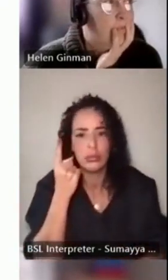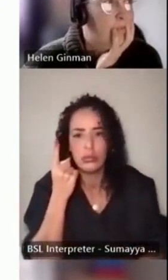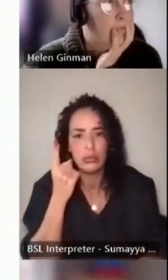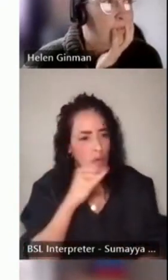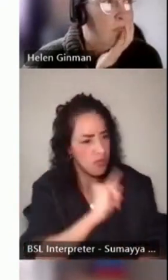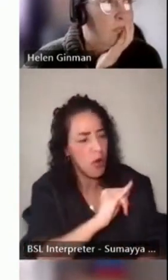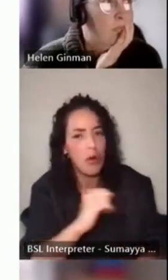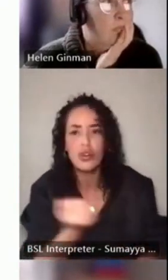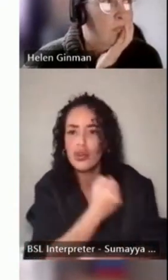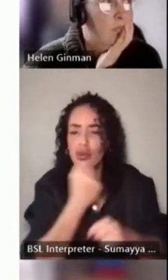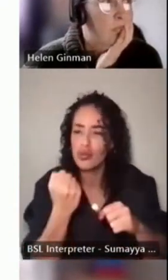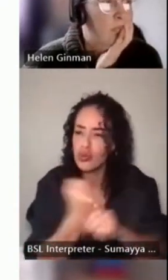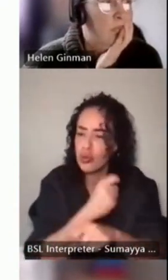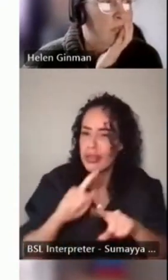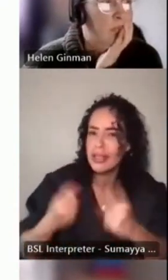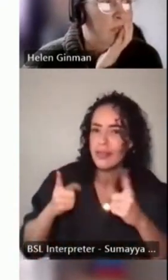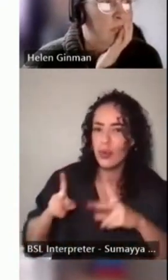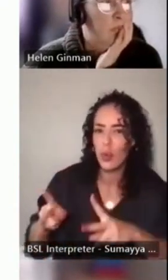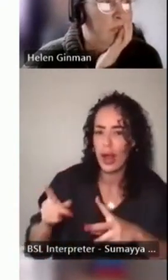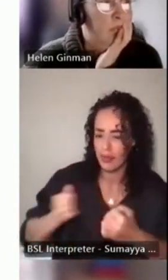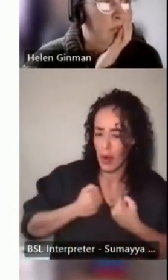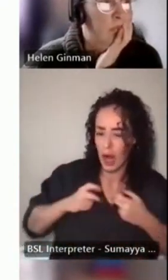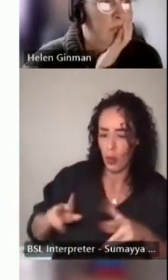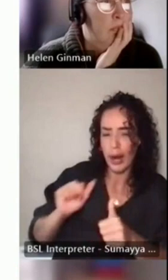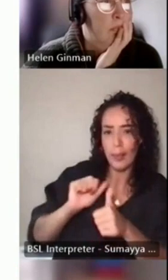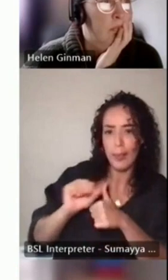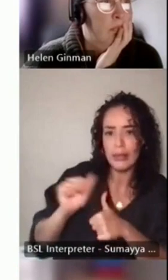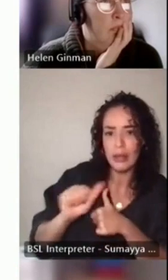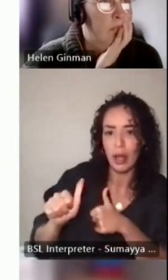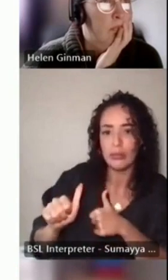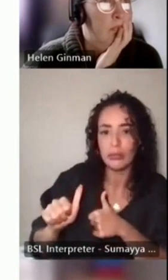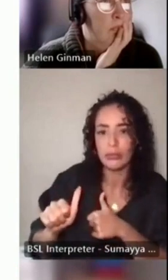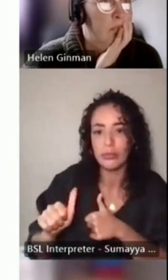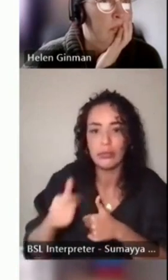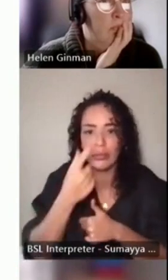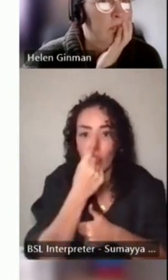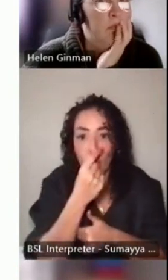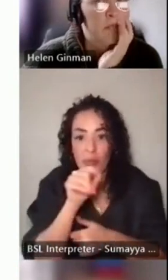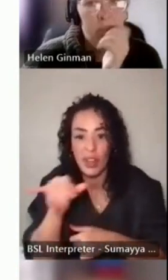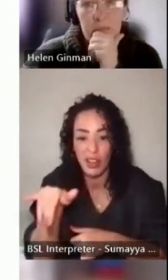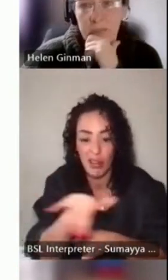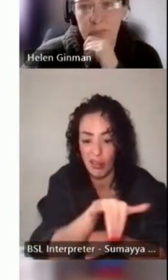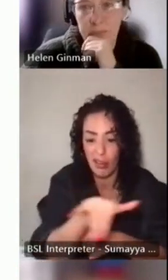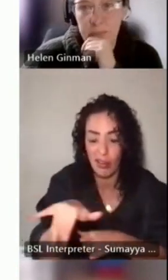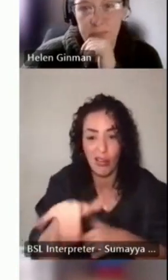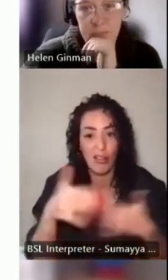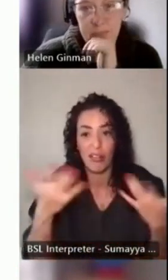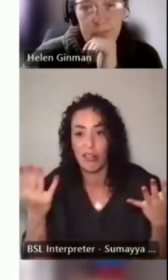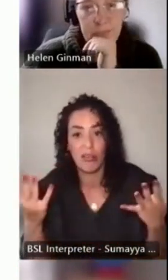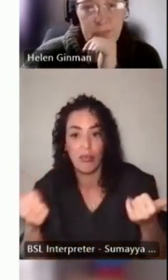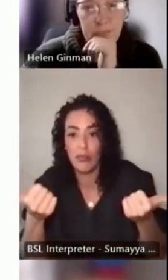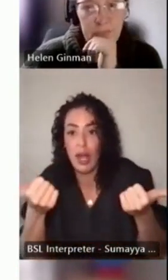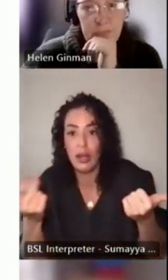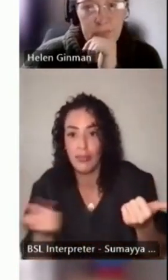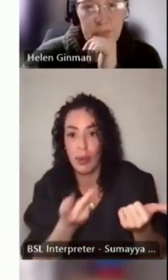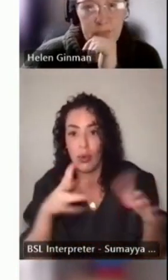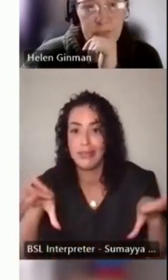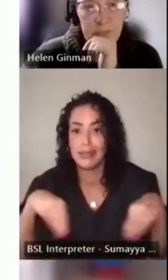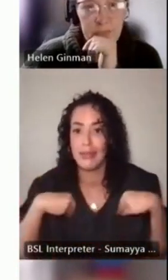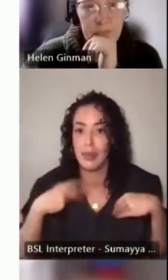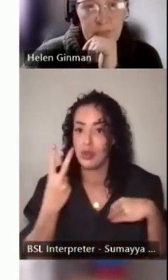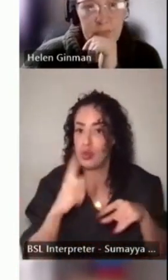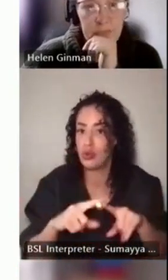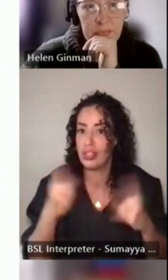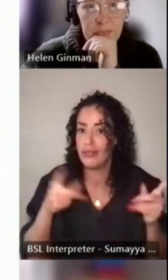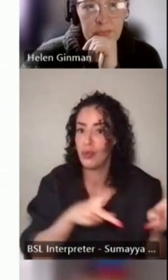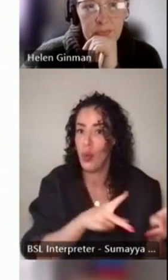way because that's how they do it. And it might not be that either way is right. It's just two different ways of doing something.